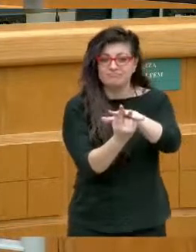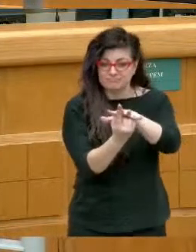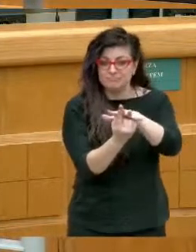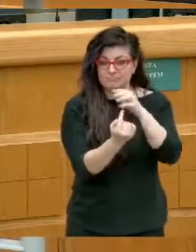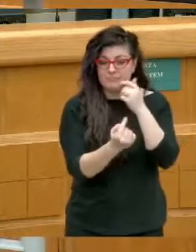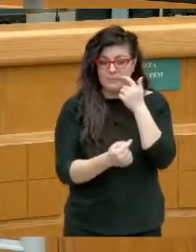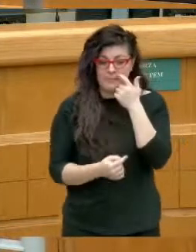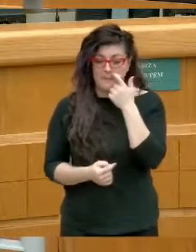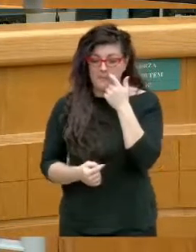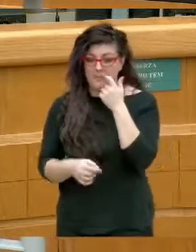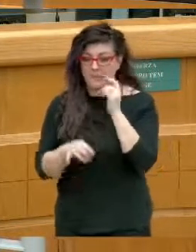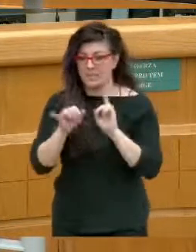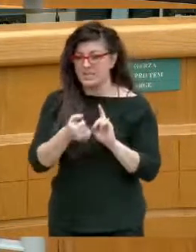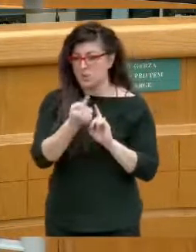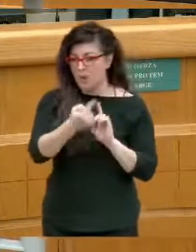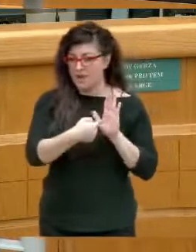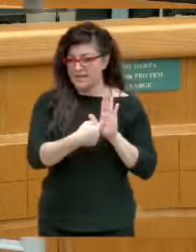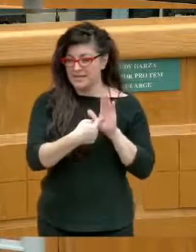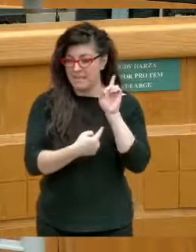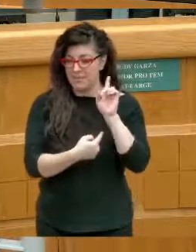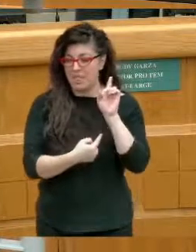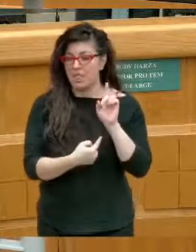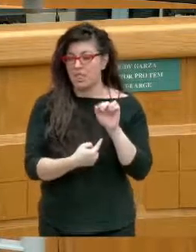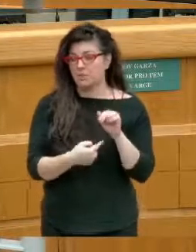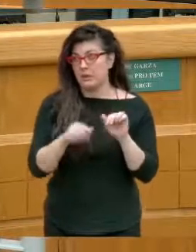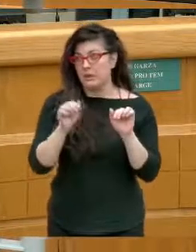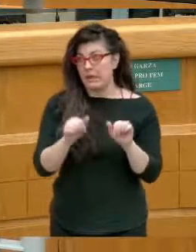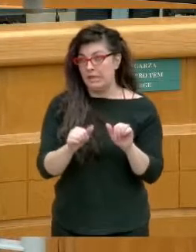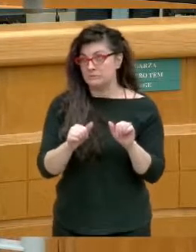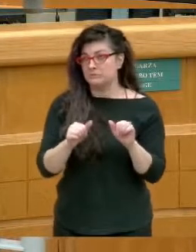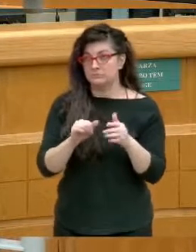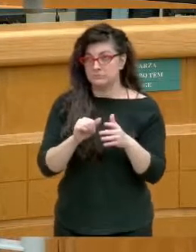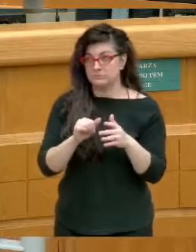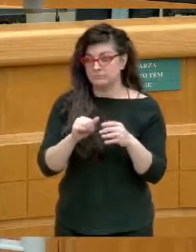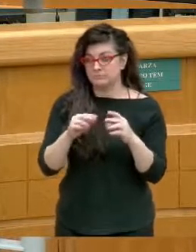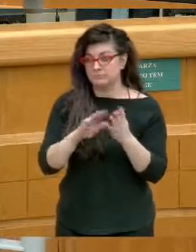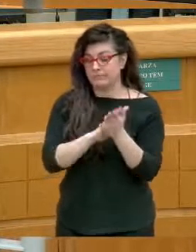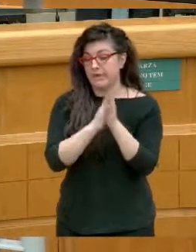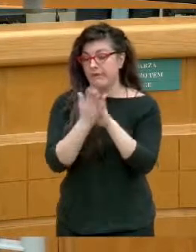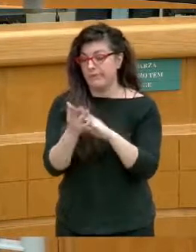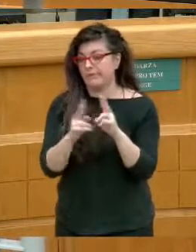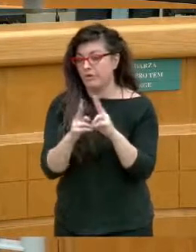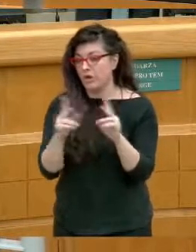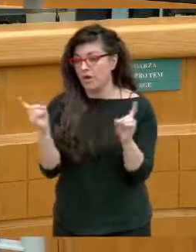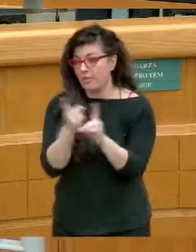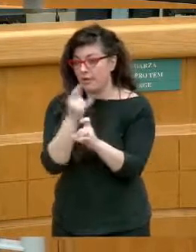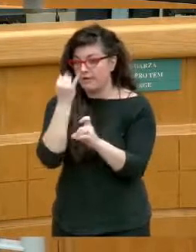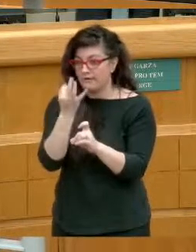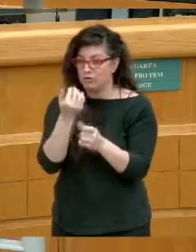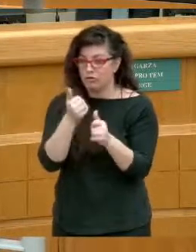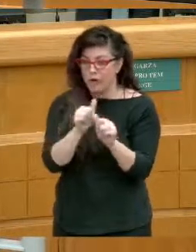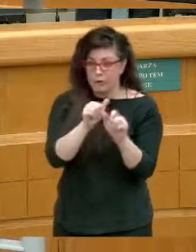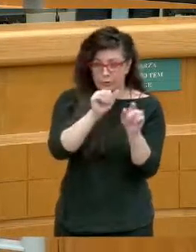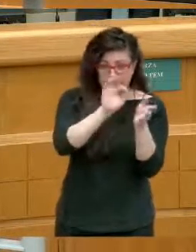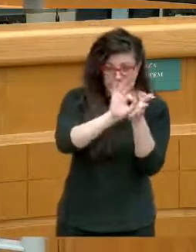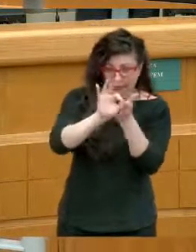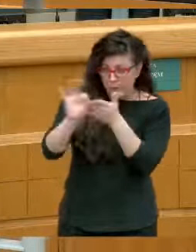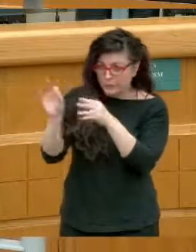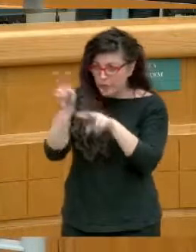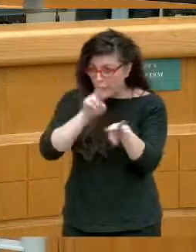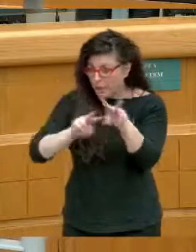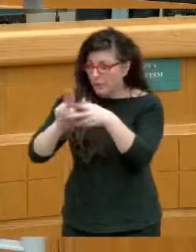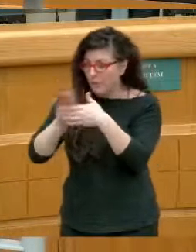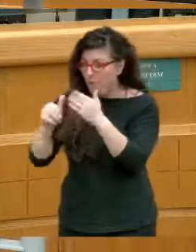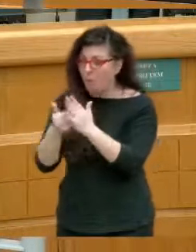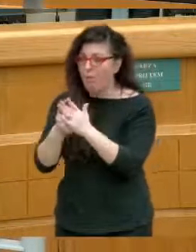get very complicated with every building in Corpus Christi and every workplace that's out there. But our goal is to try to keep